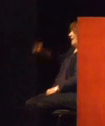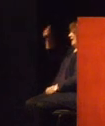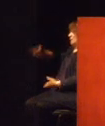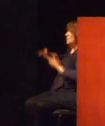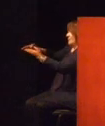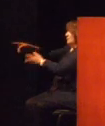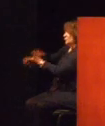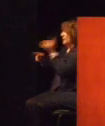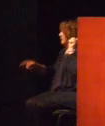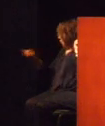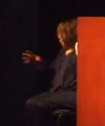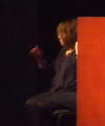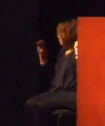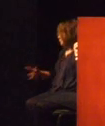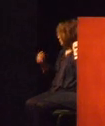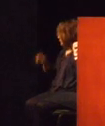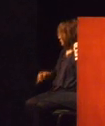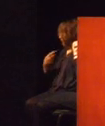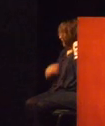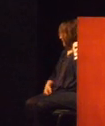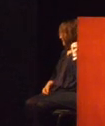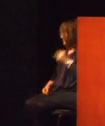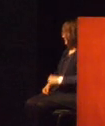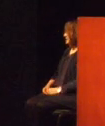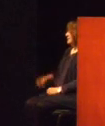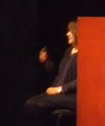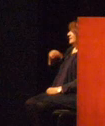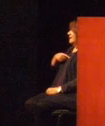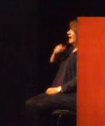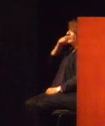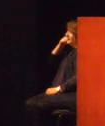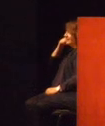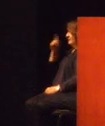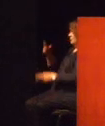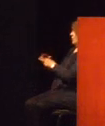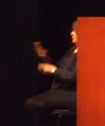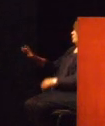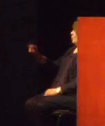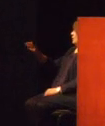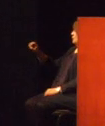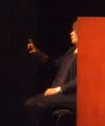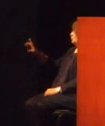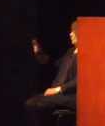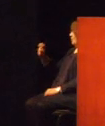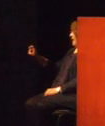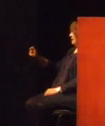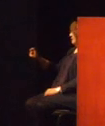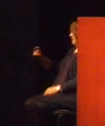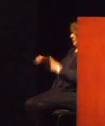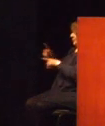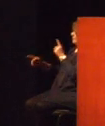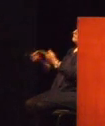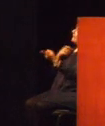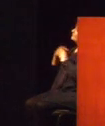your students. Our racial identities are our toolboxes. So when people ask me for tools and strategies, I think